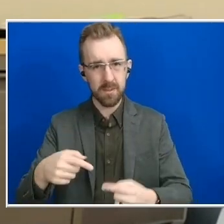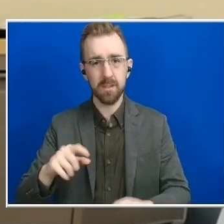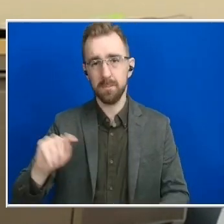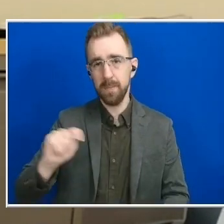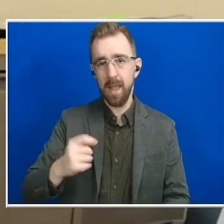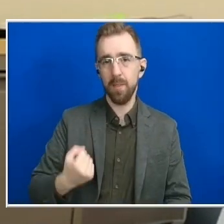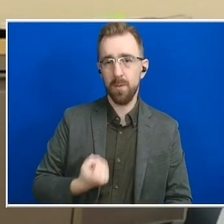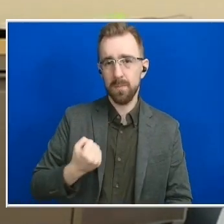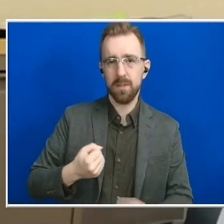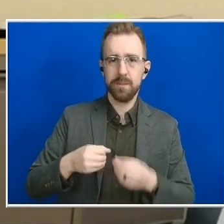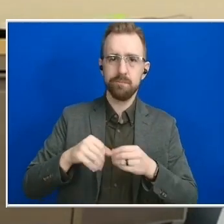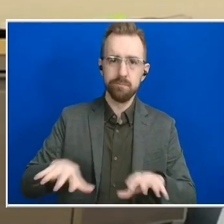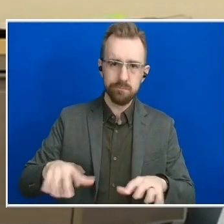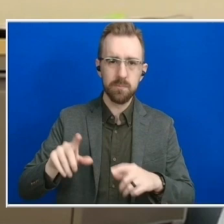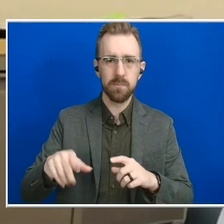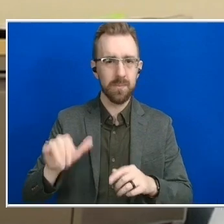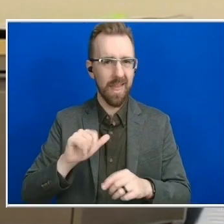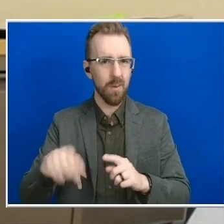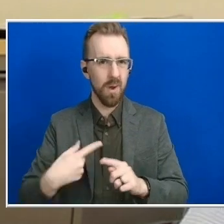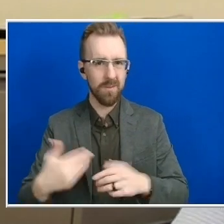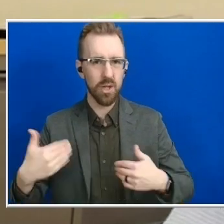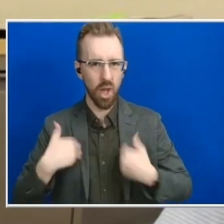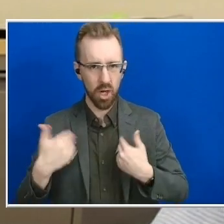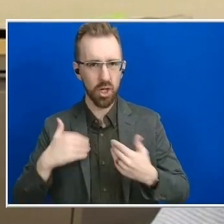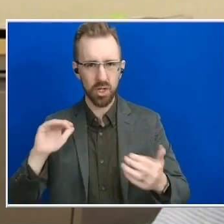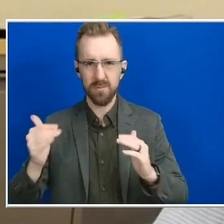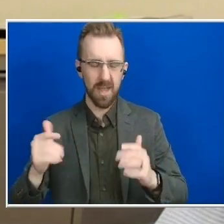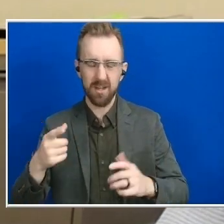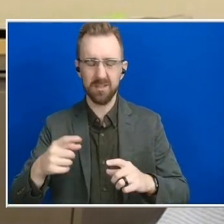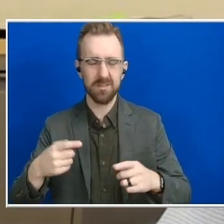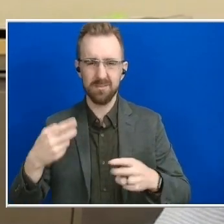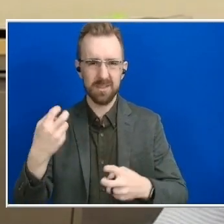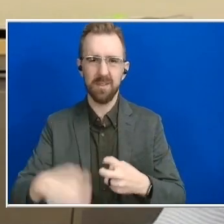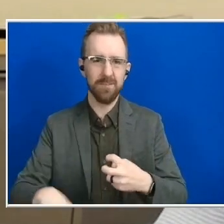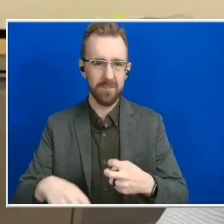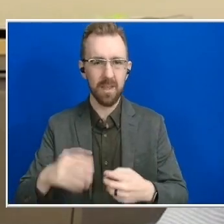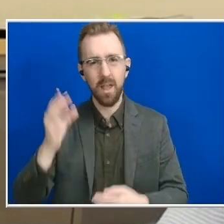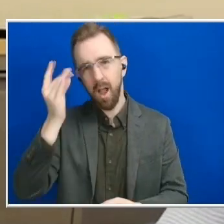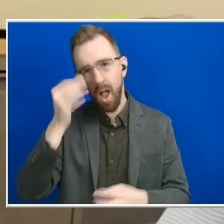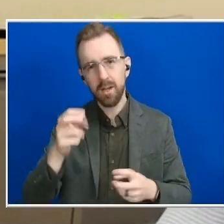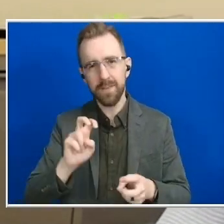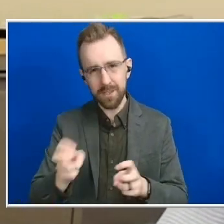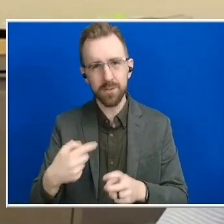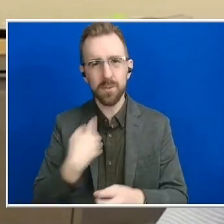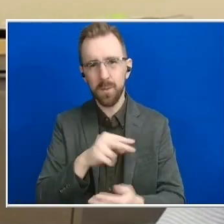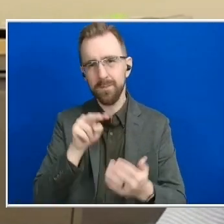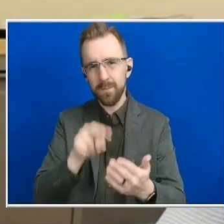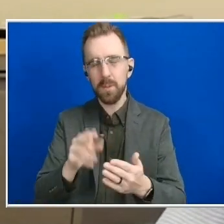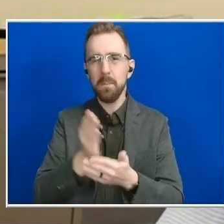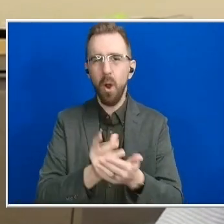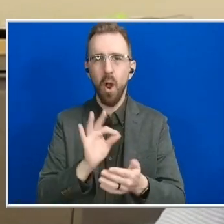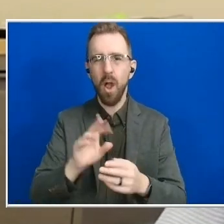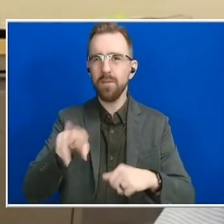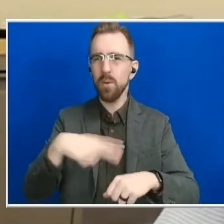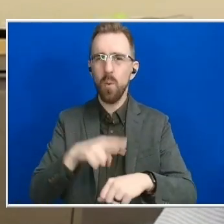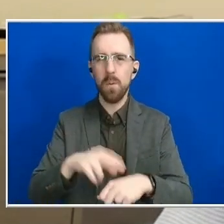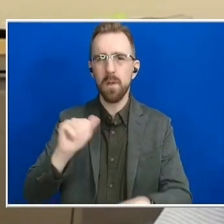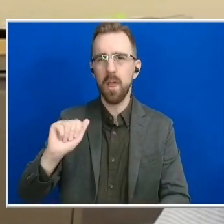could have when you were younger. And you have some cognitive issues. And we sort of view that as part of the normal aging